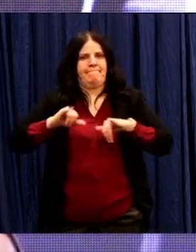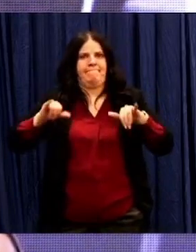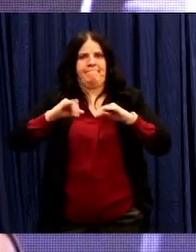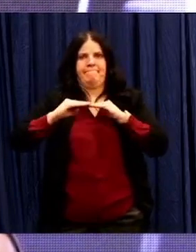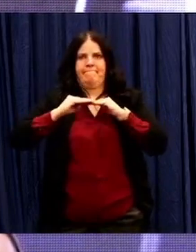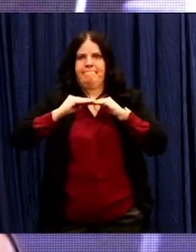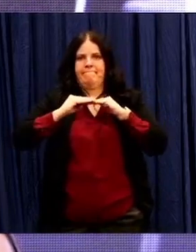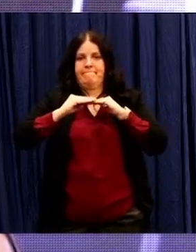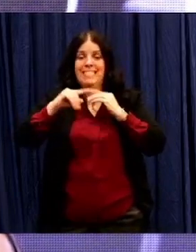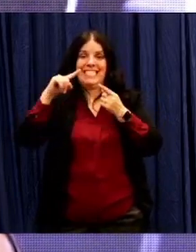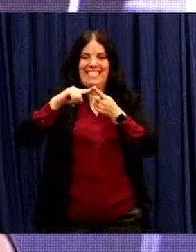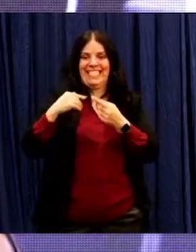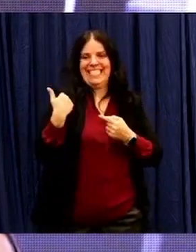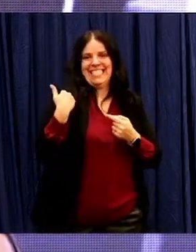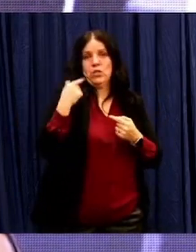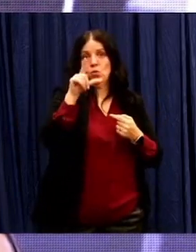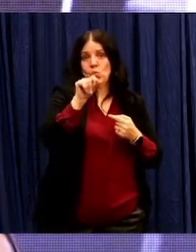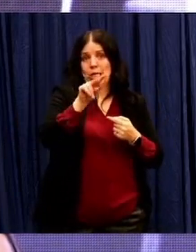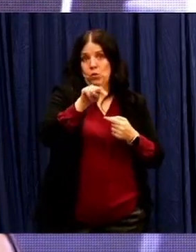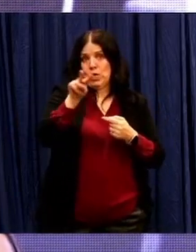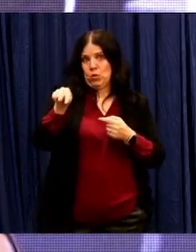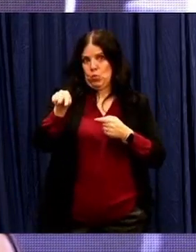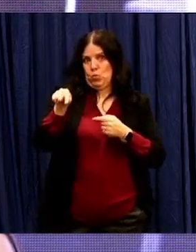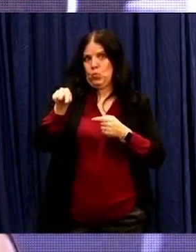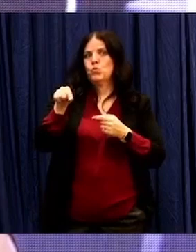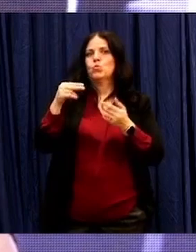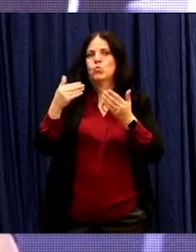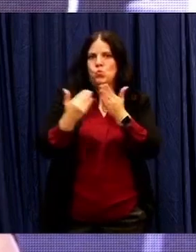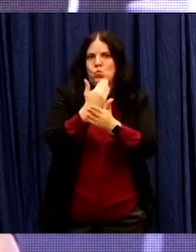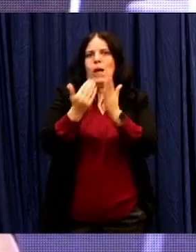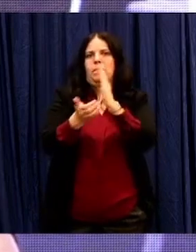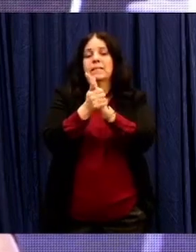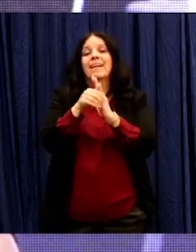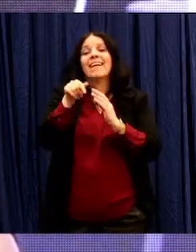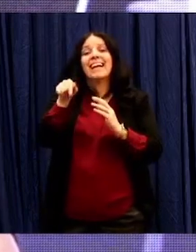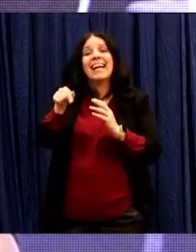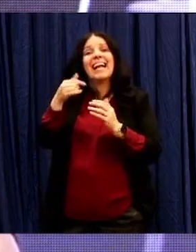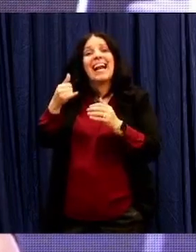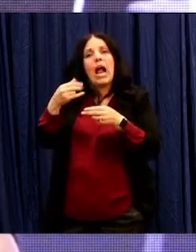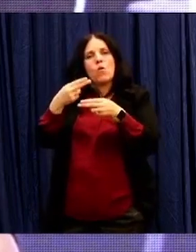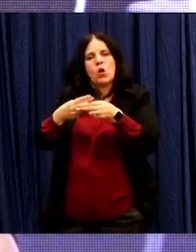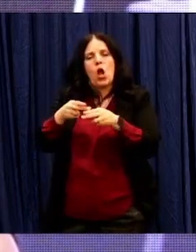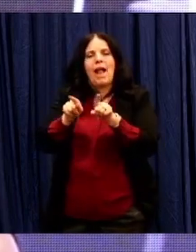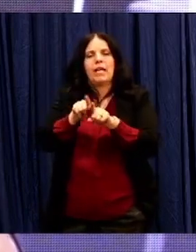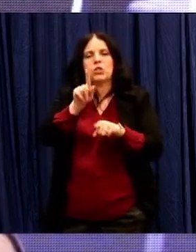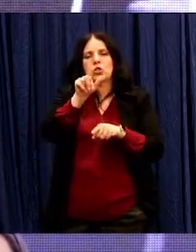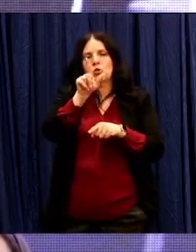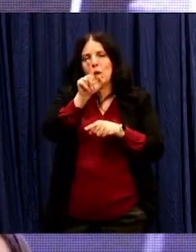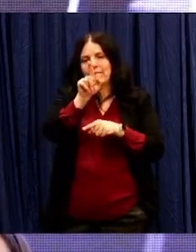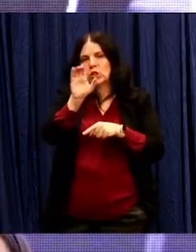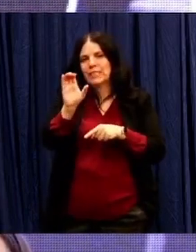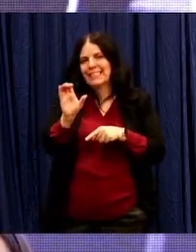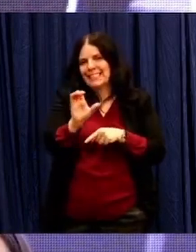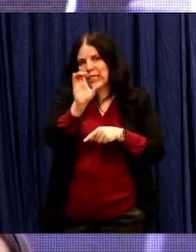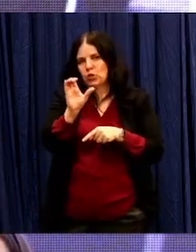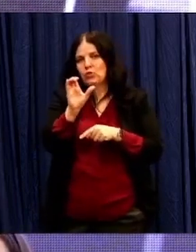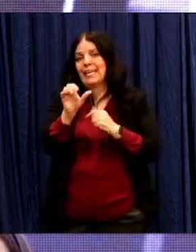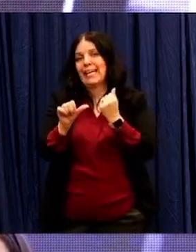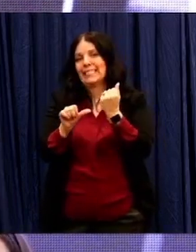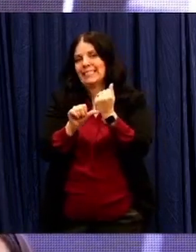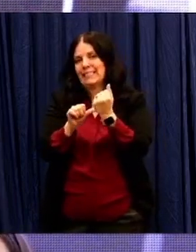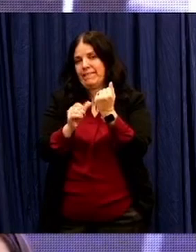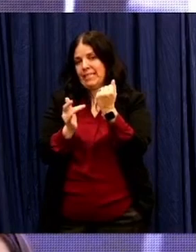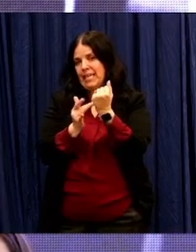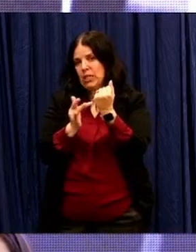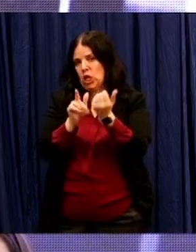2022, which is now known as the 21st Century Assistive Technology Act. It has much